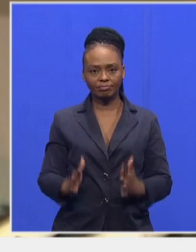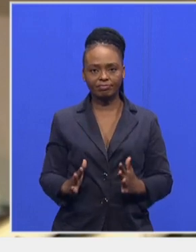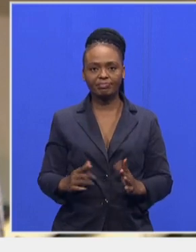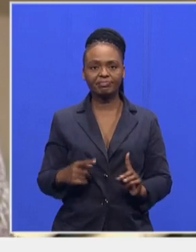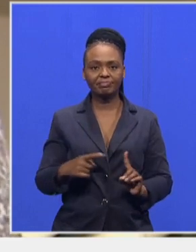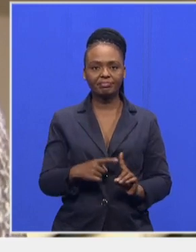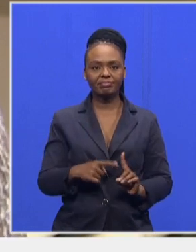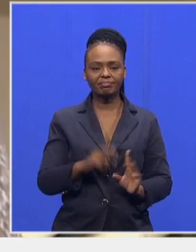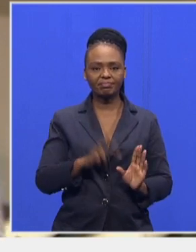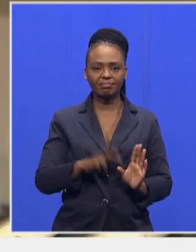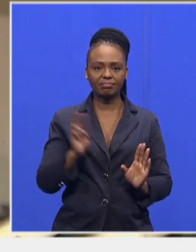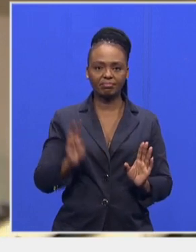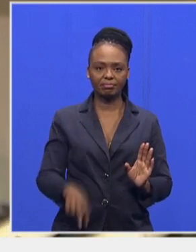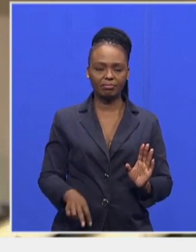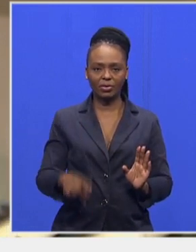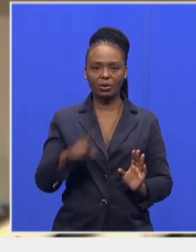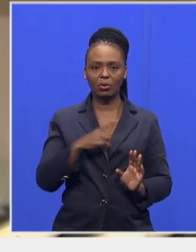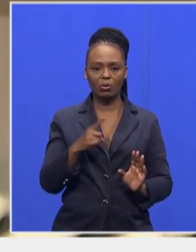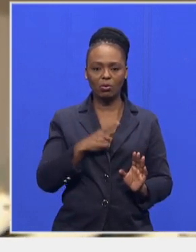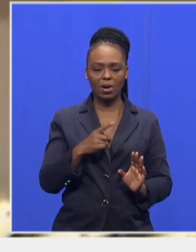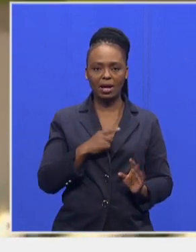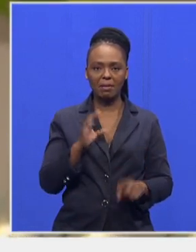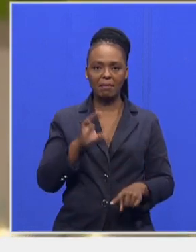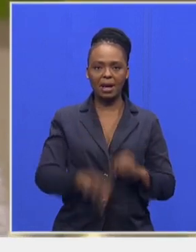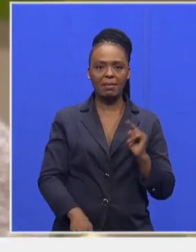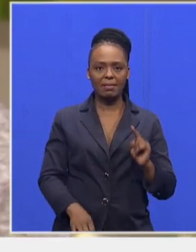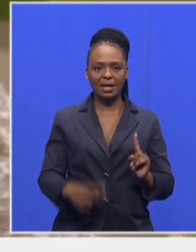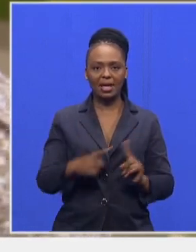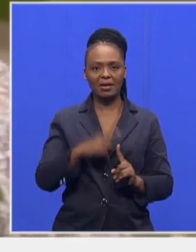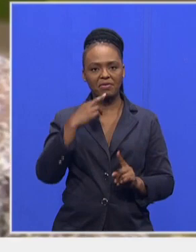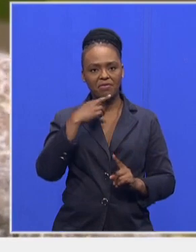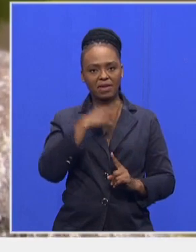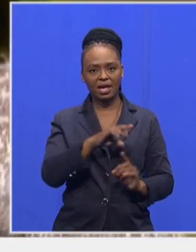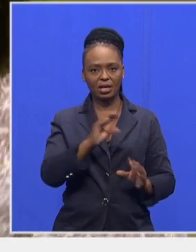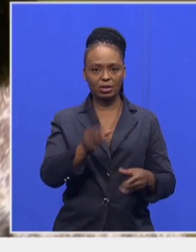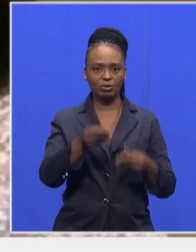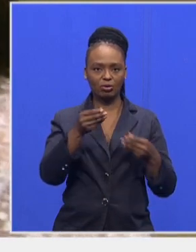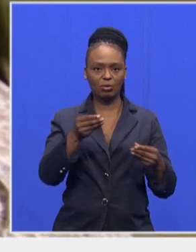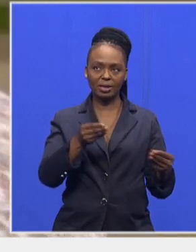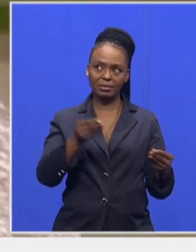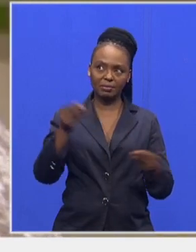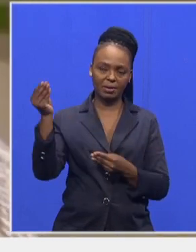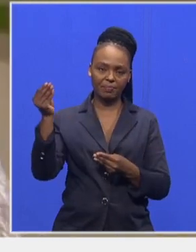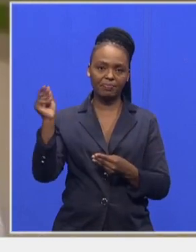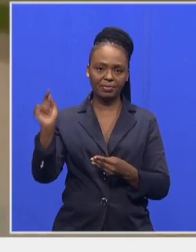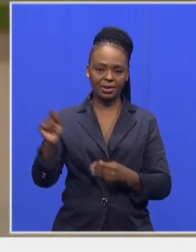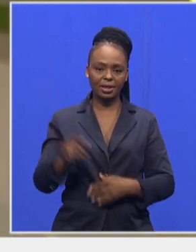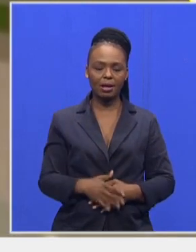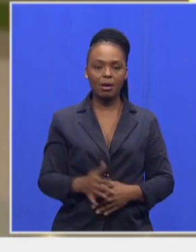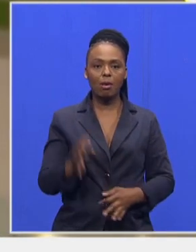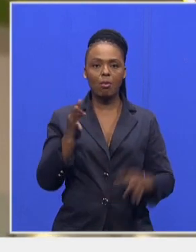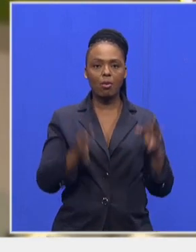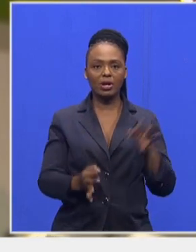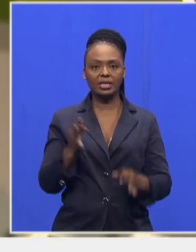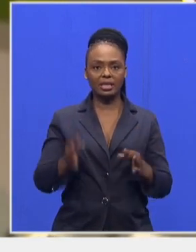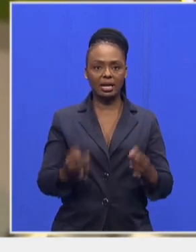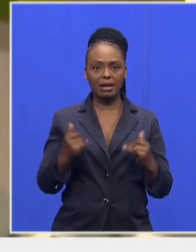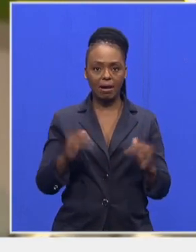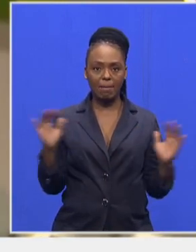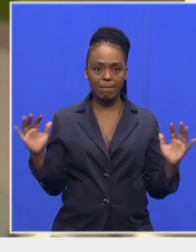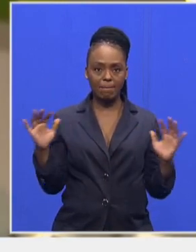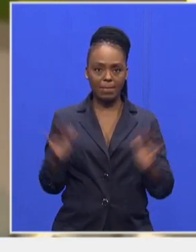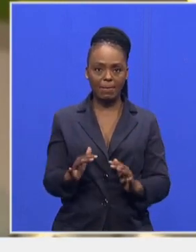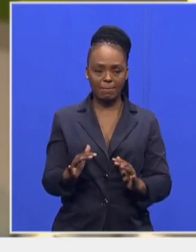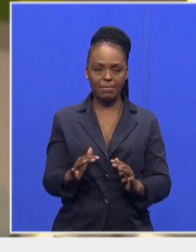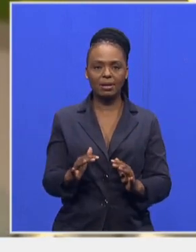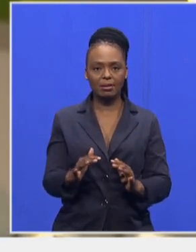mayor after having that short stint of his. The politicians are gathered here and they're starting the process of making sure